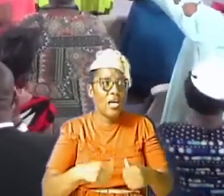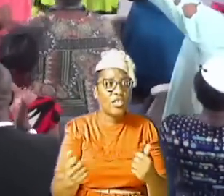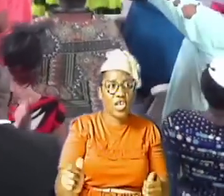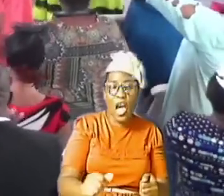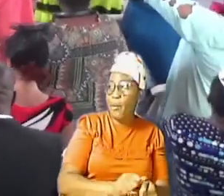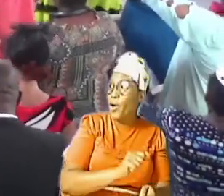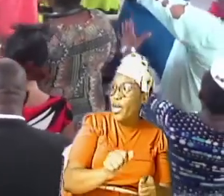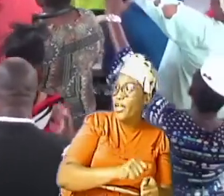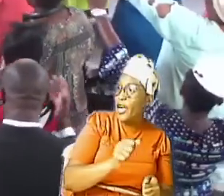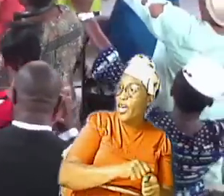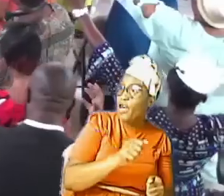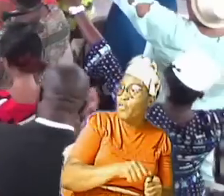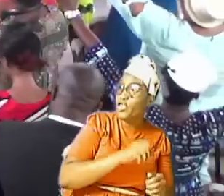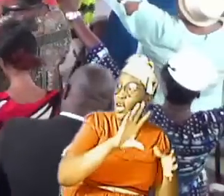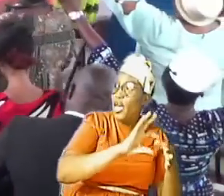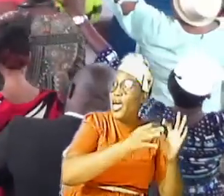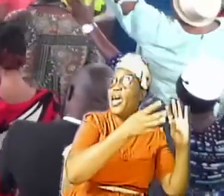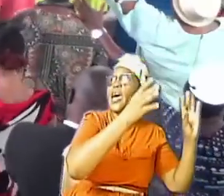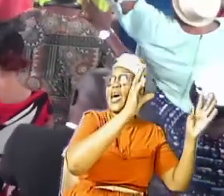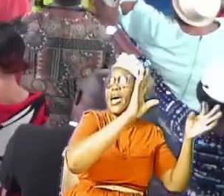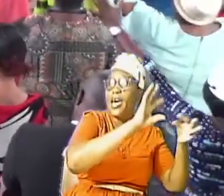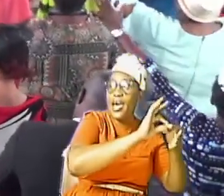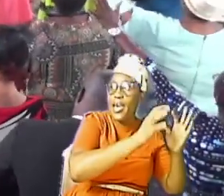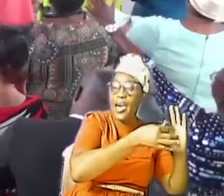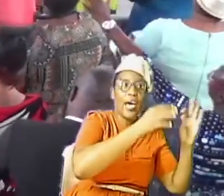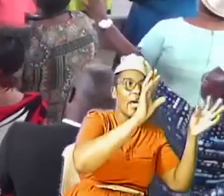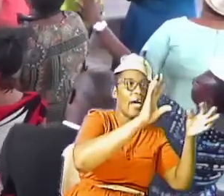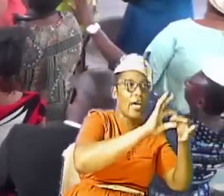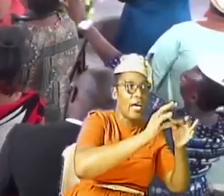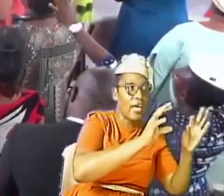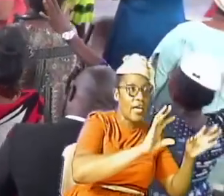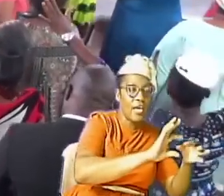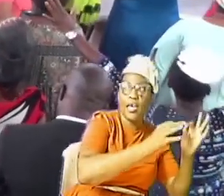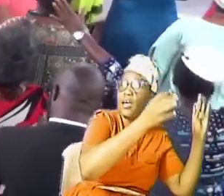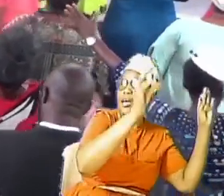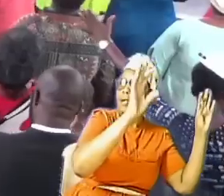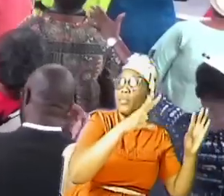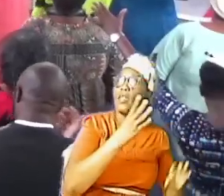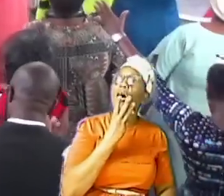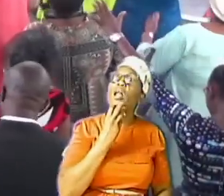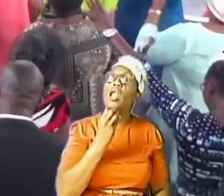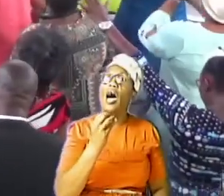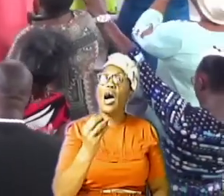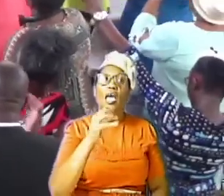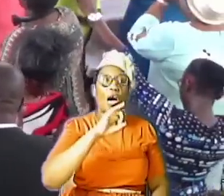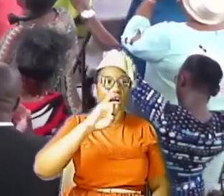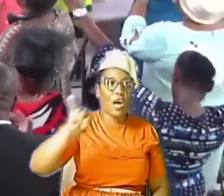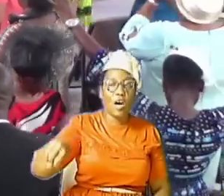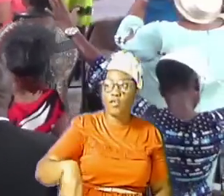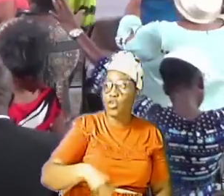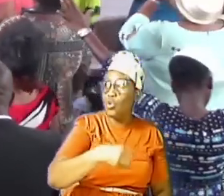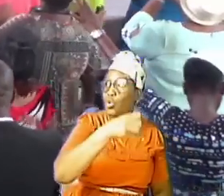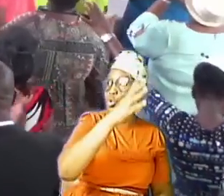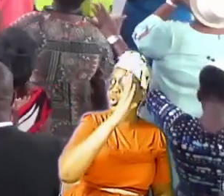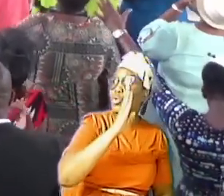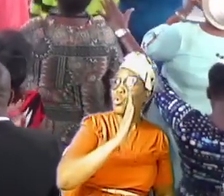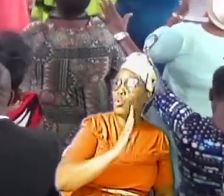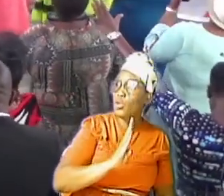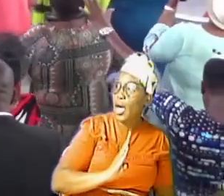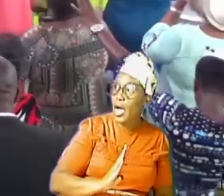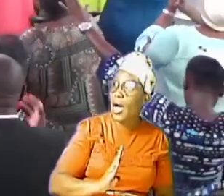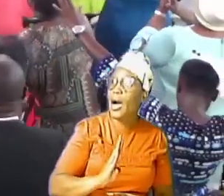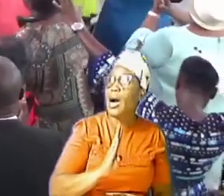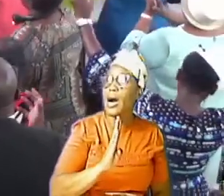My God, shall break every chain. Break every chain. The Lion of